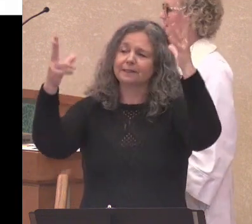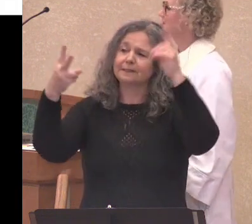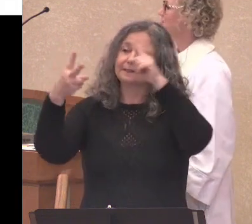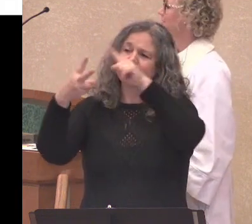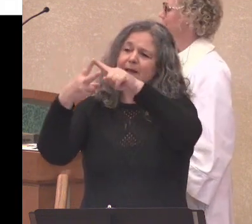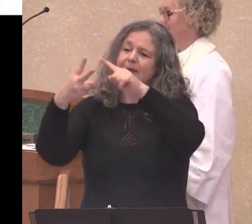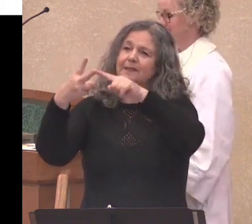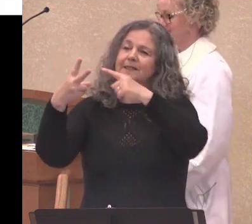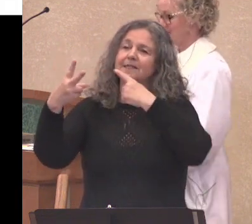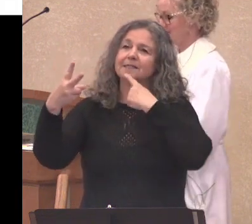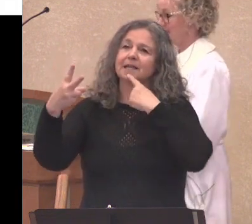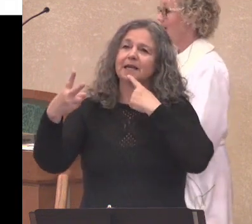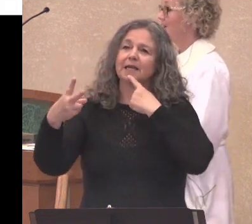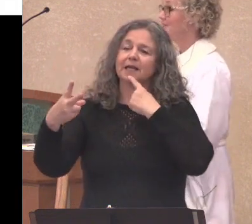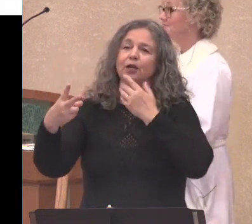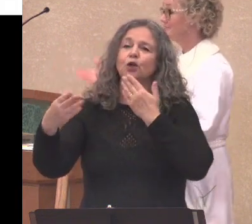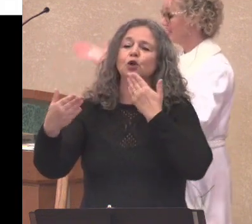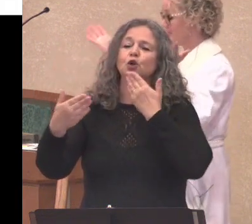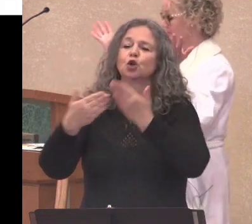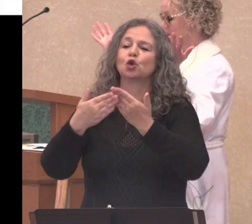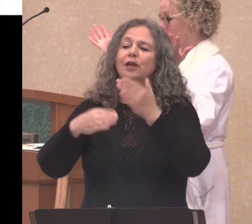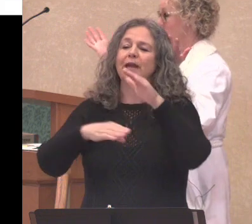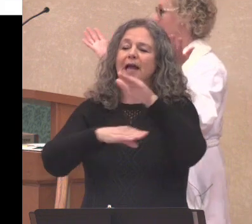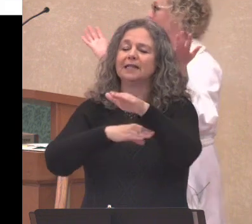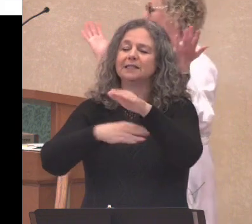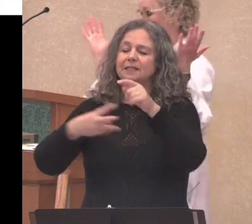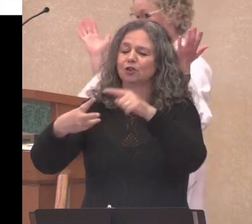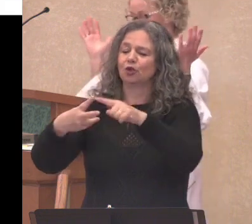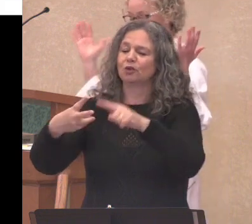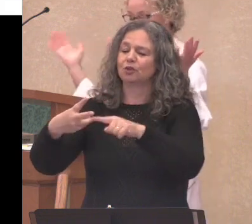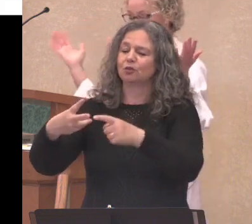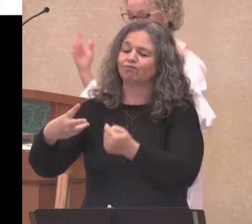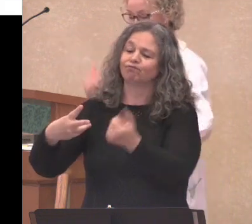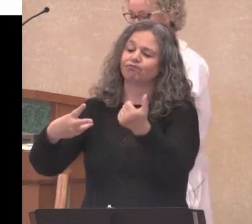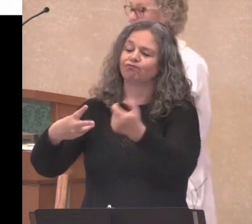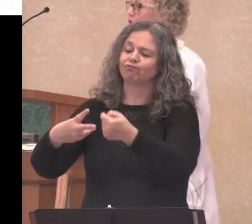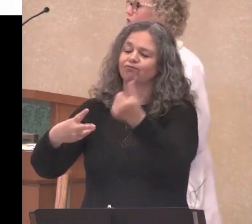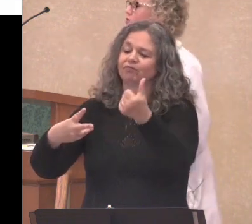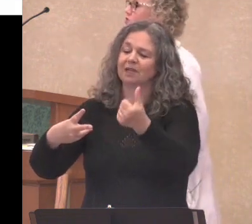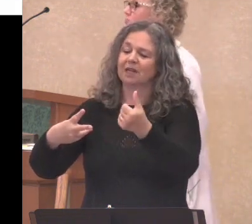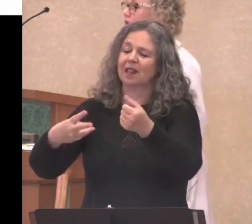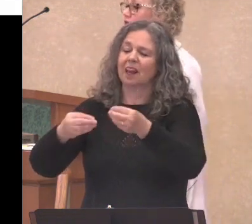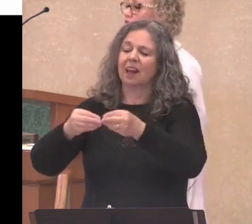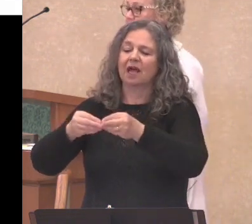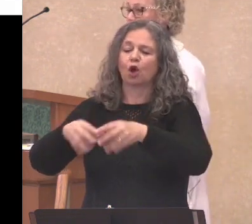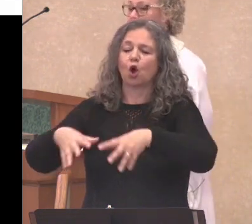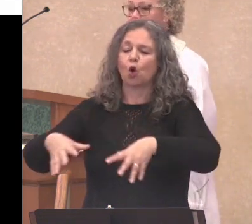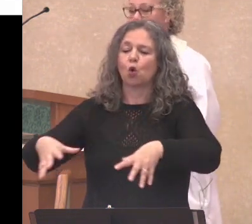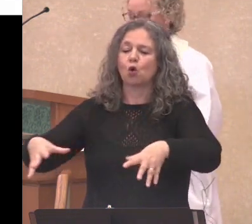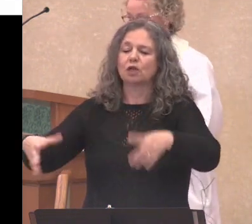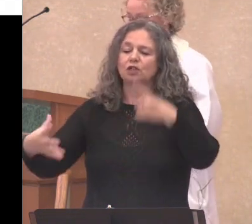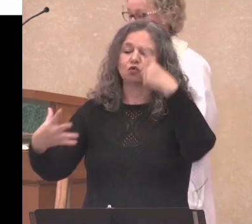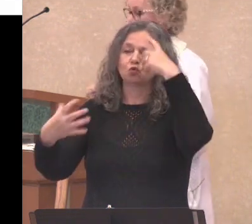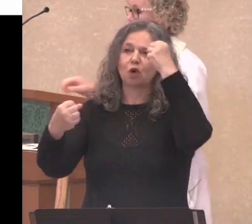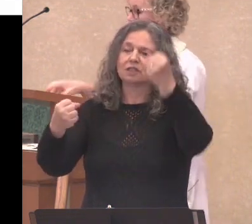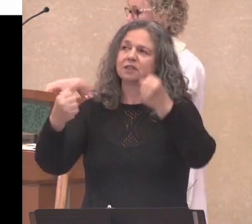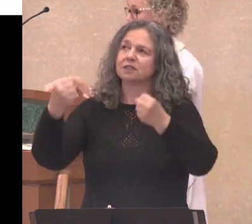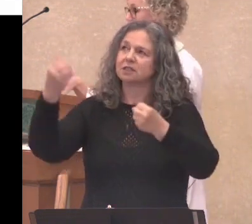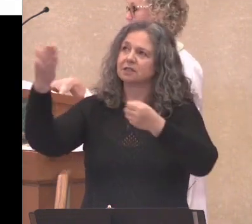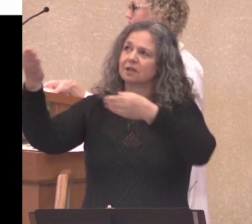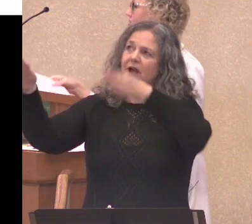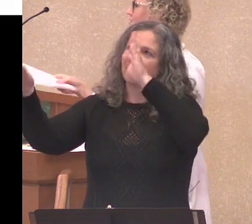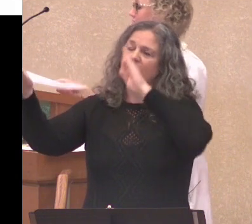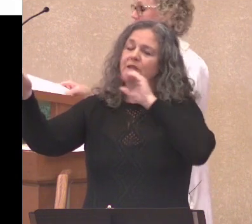to say goodnight to them and let them go. Trust them to God. know that tomorrow is a new day and a